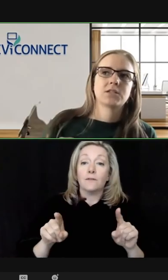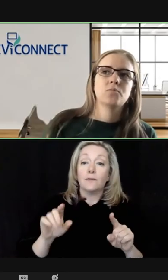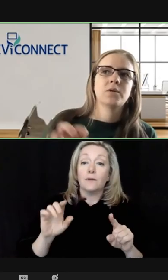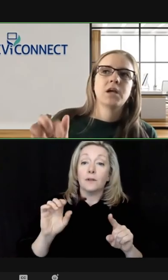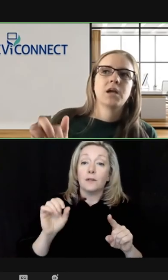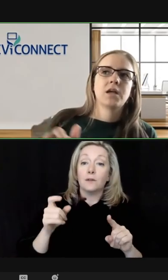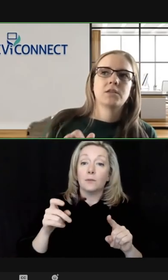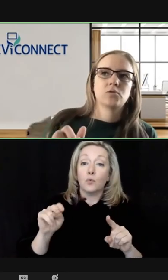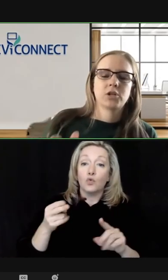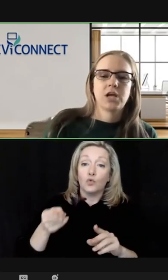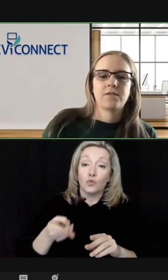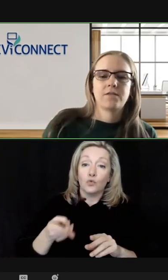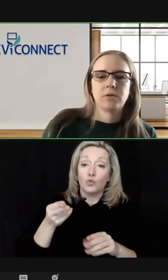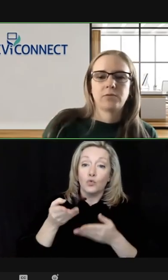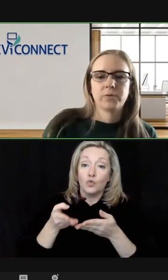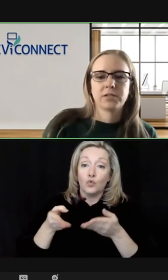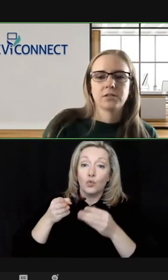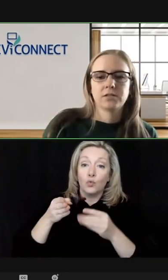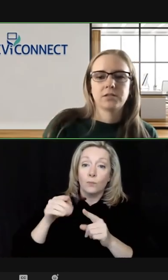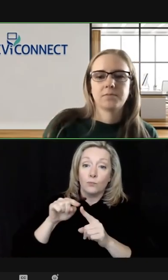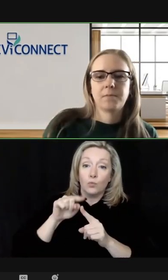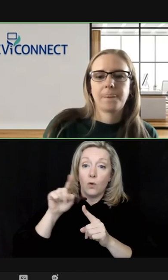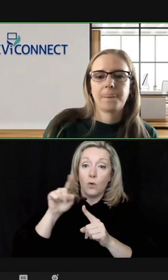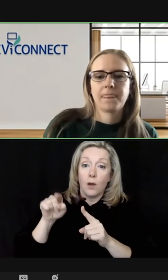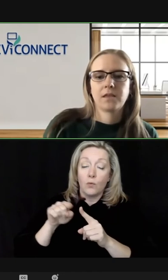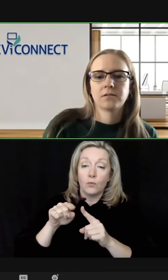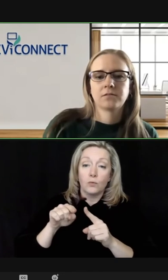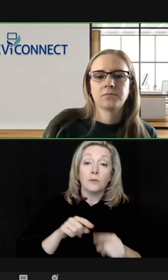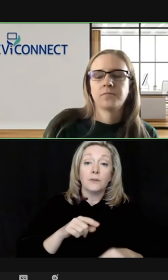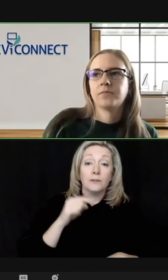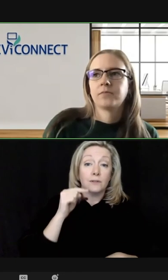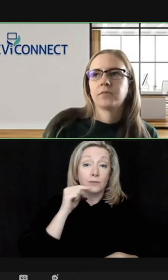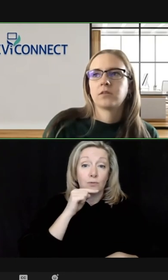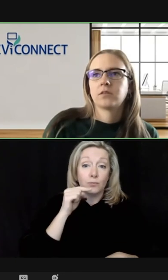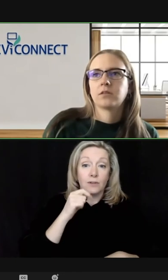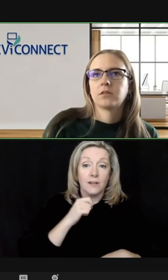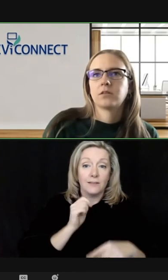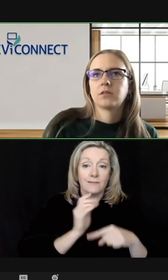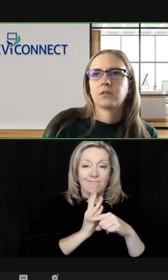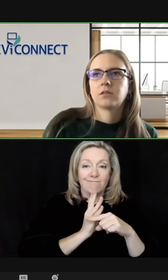having that scoop and the toothbrush having the round bristles.